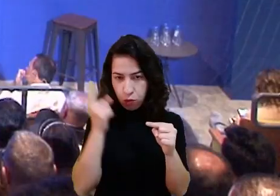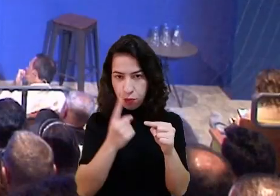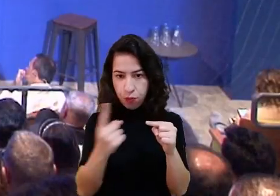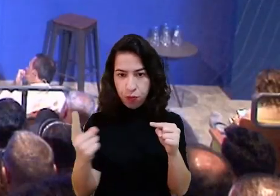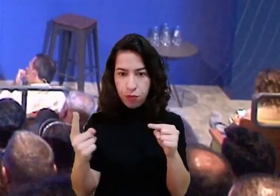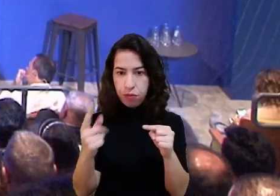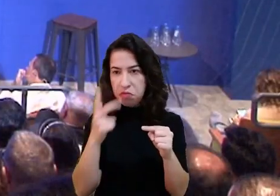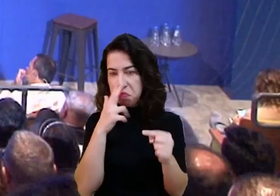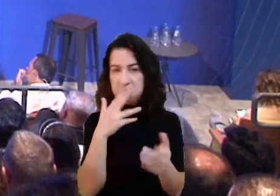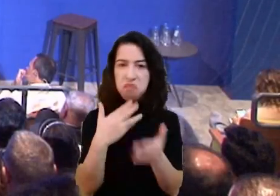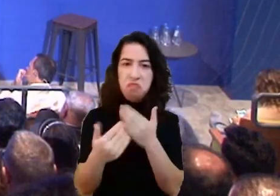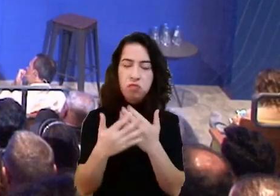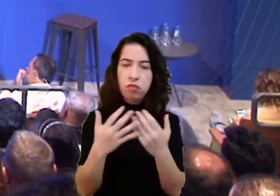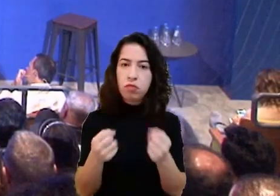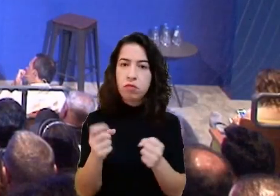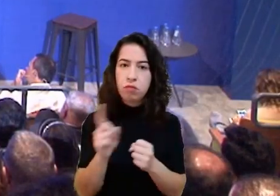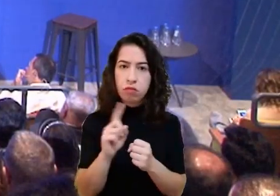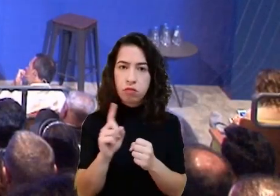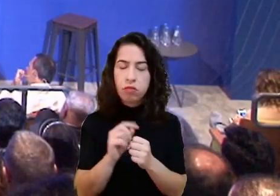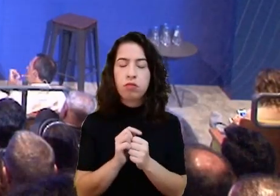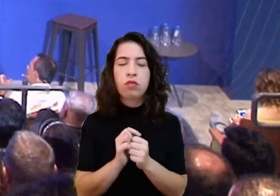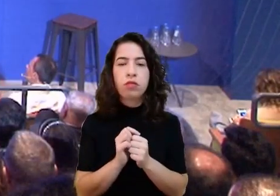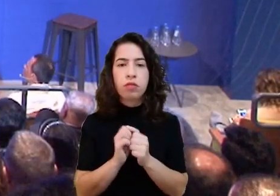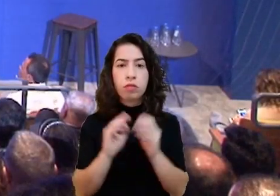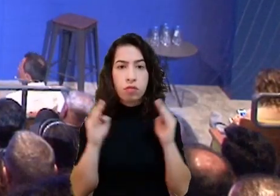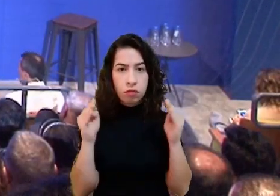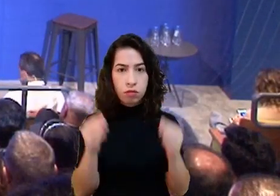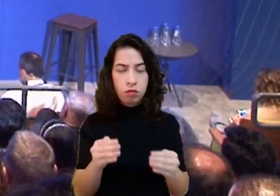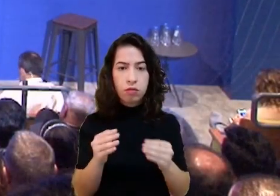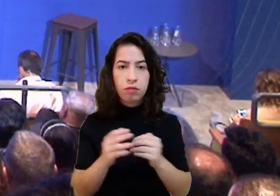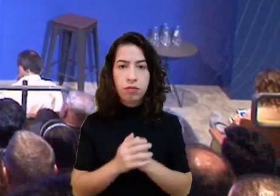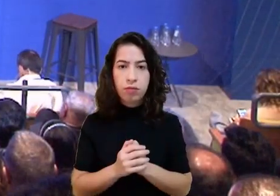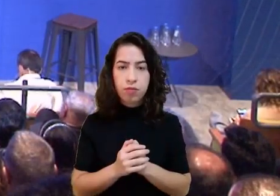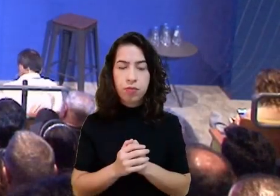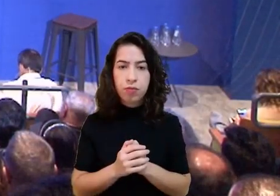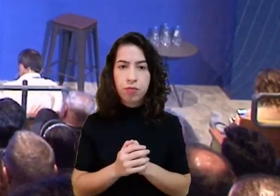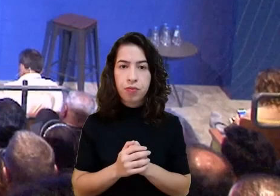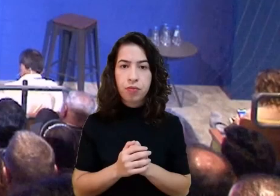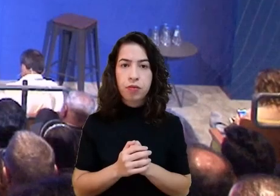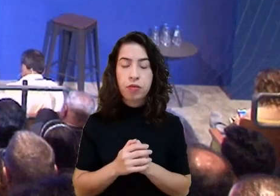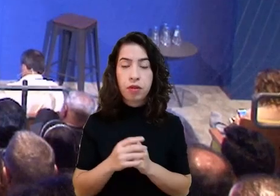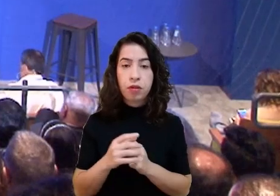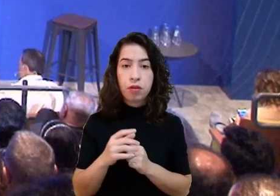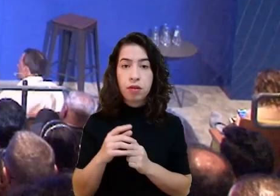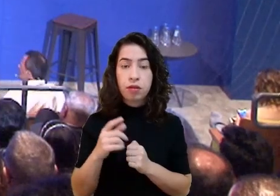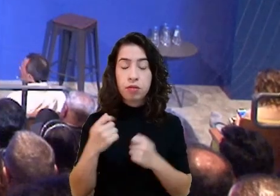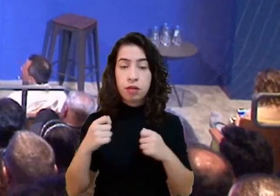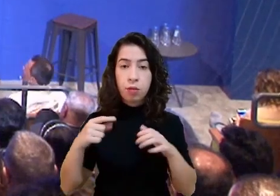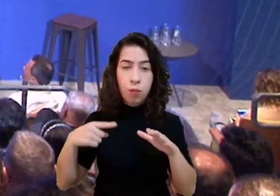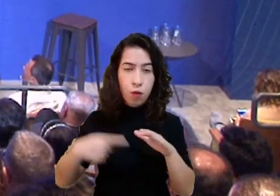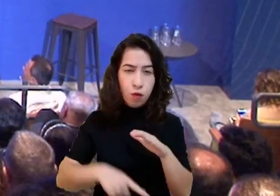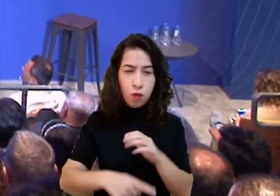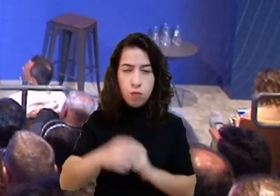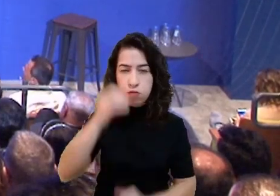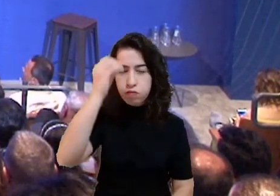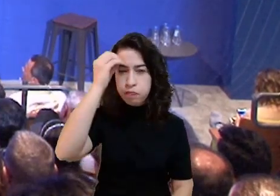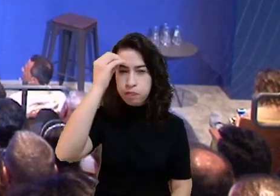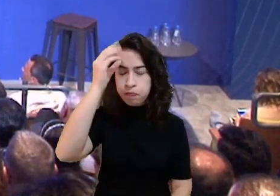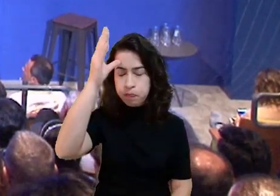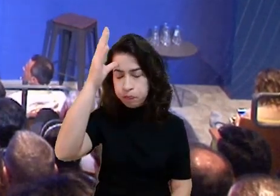just passion, it is a closed, really, really passion. So it's a